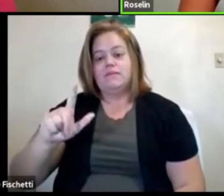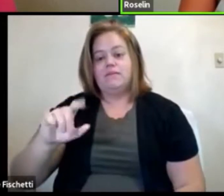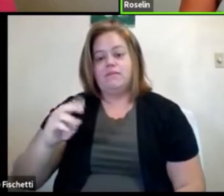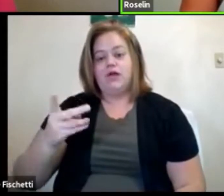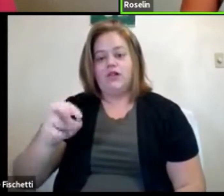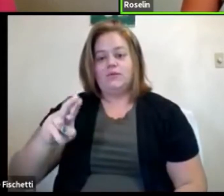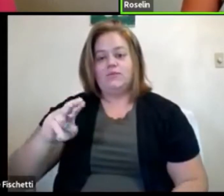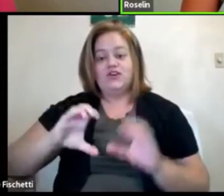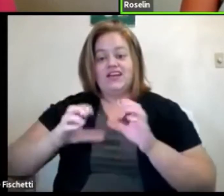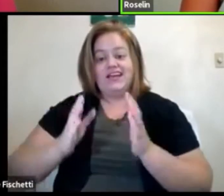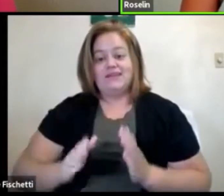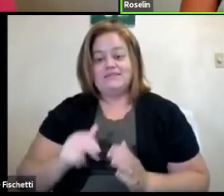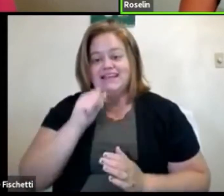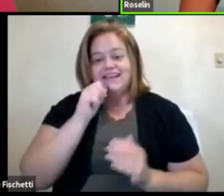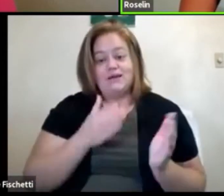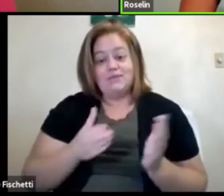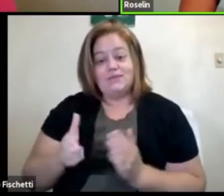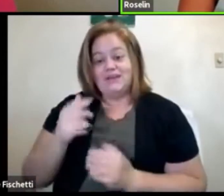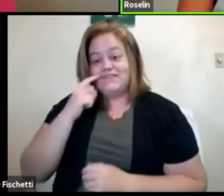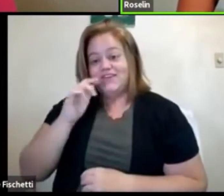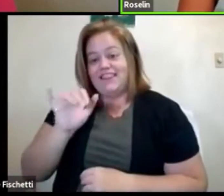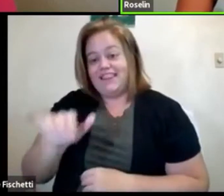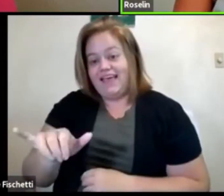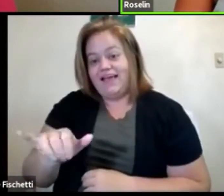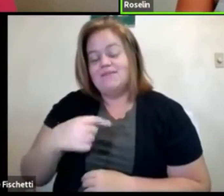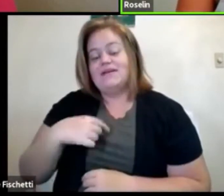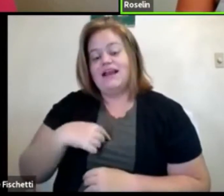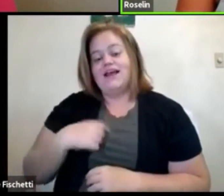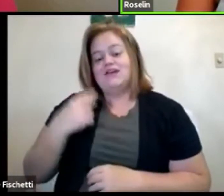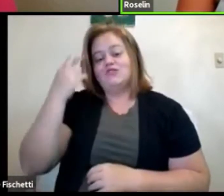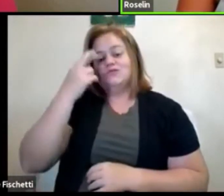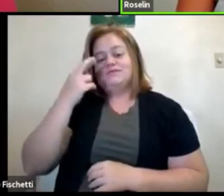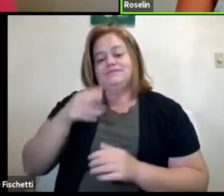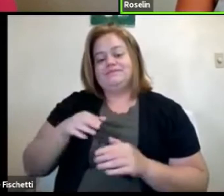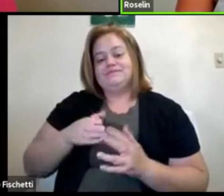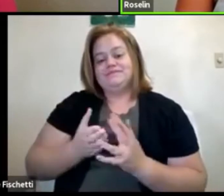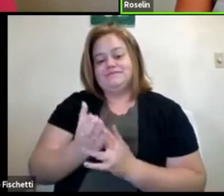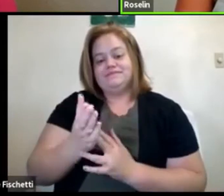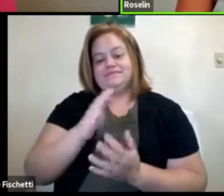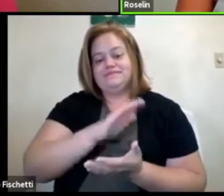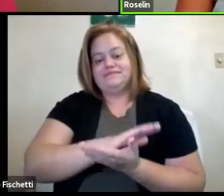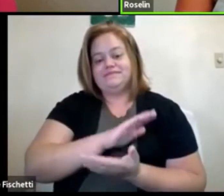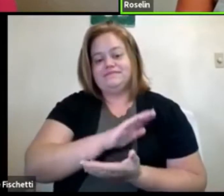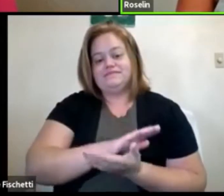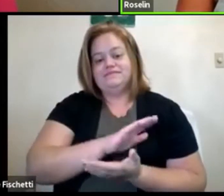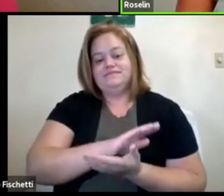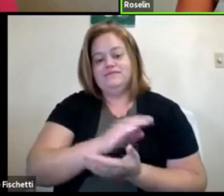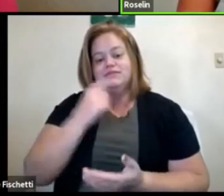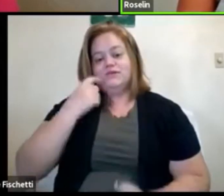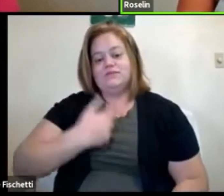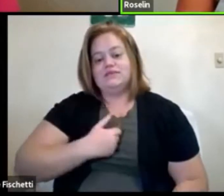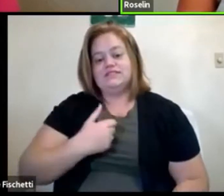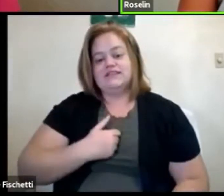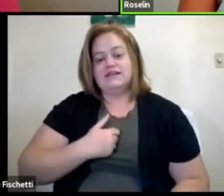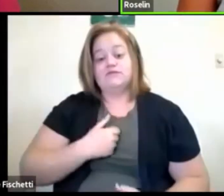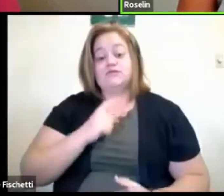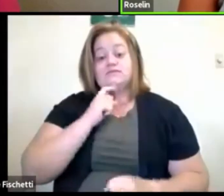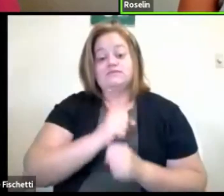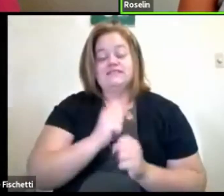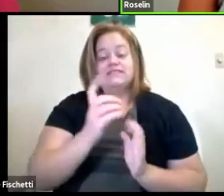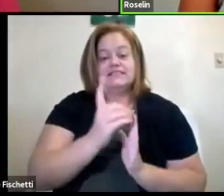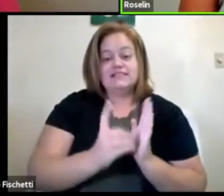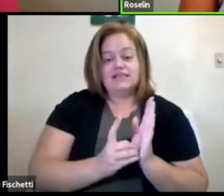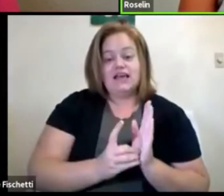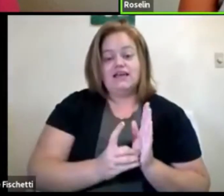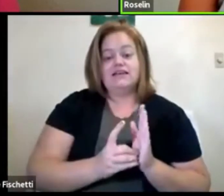go to school for that. I just came to the realization that for creating makeup and cosmetic